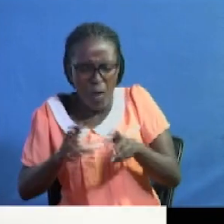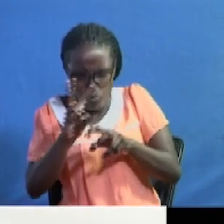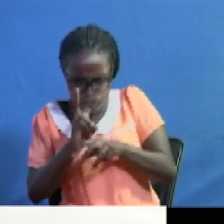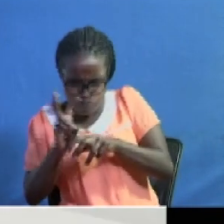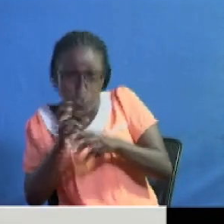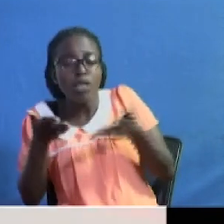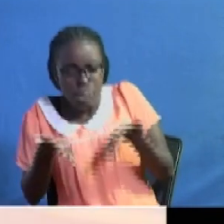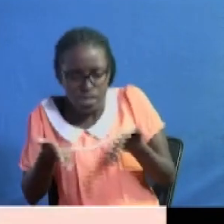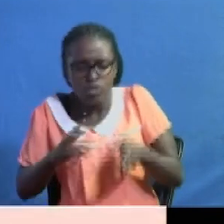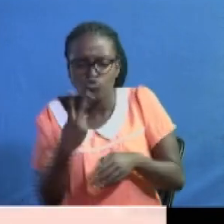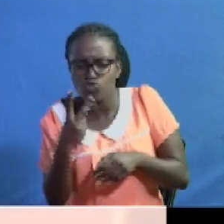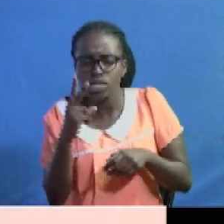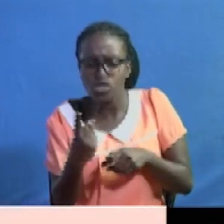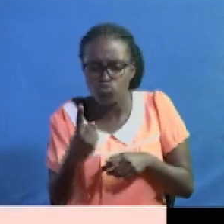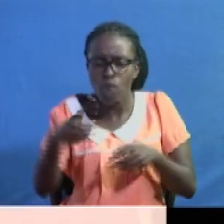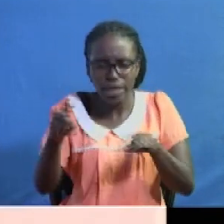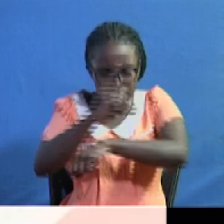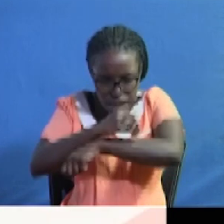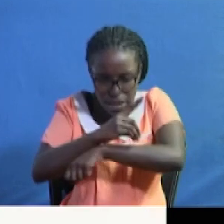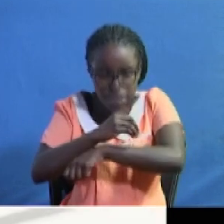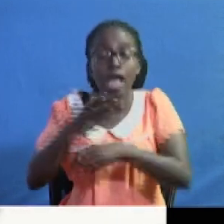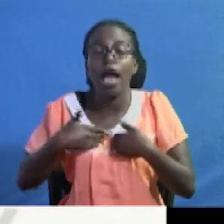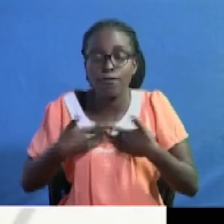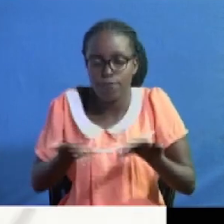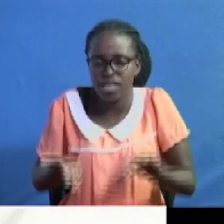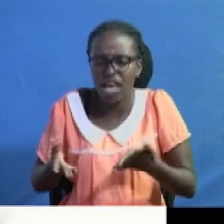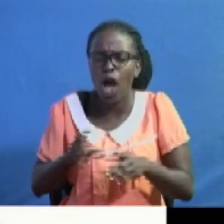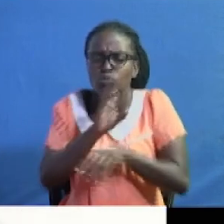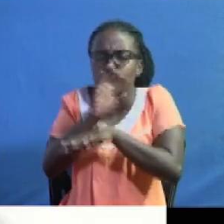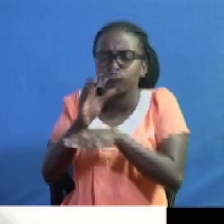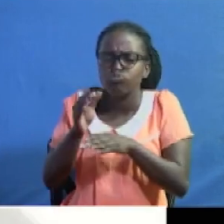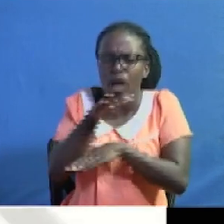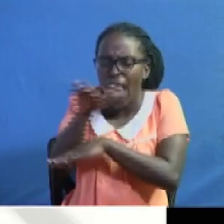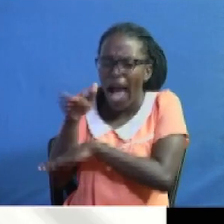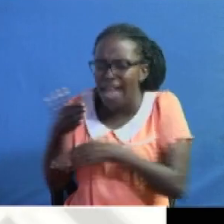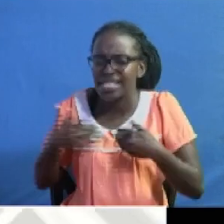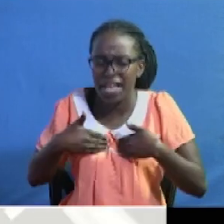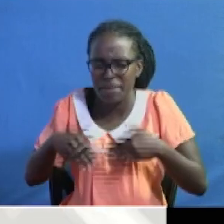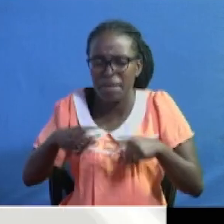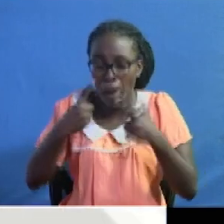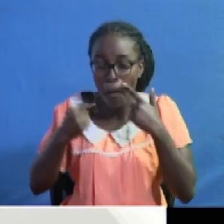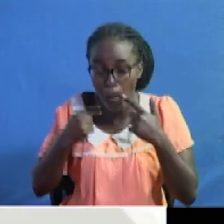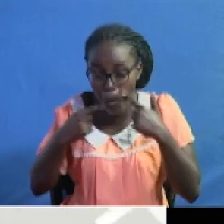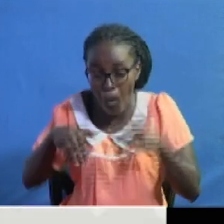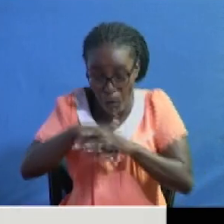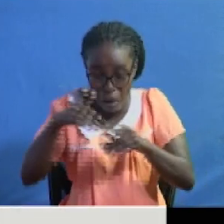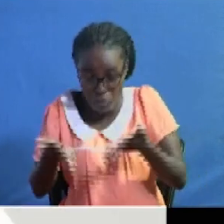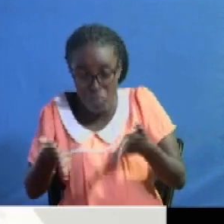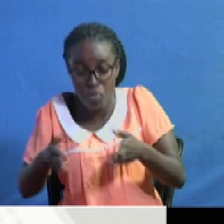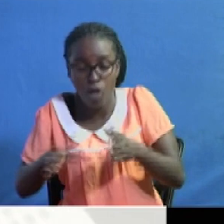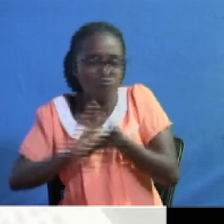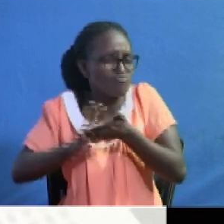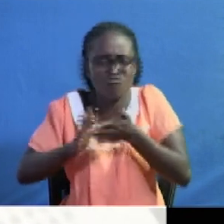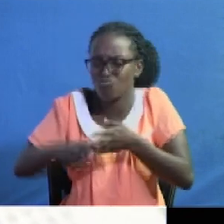in 21 days following President Ruto's demand and Kenyans' outcry demanding the responsible criminals to be quickly arrested